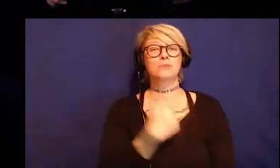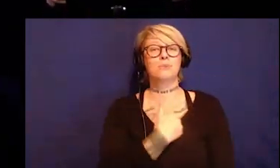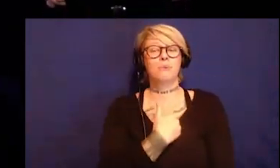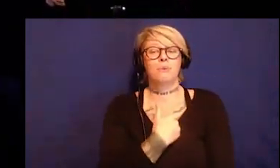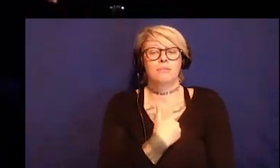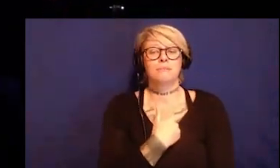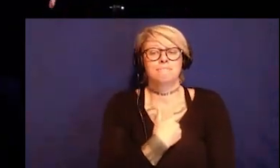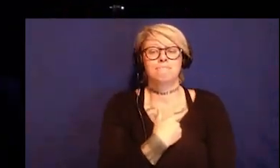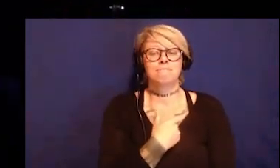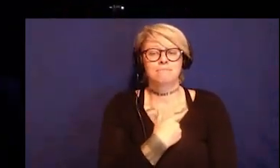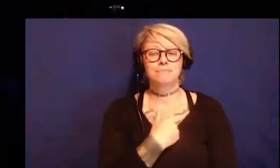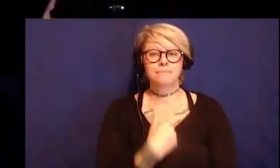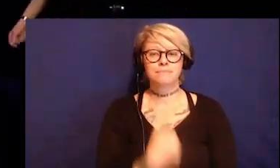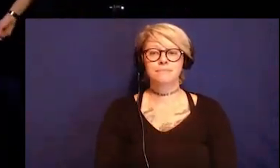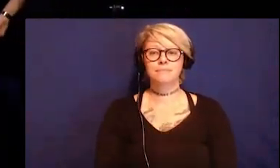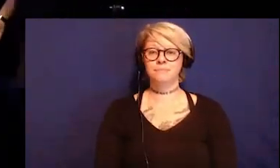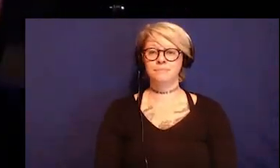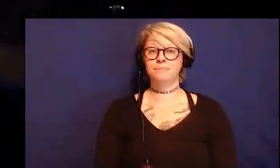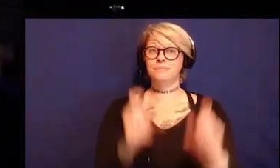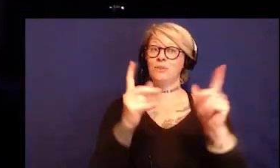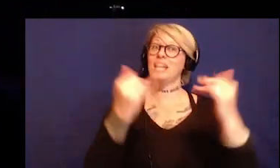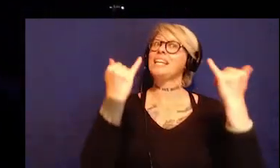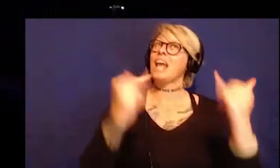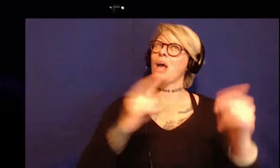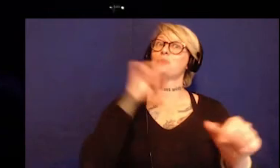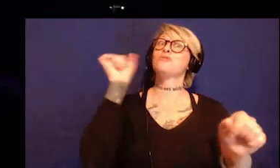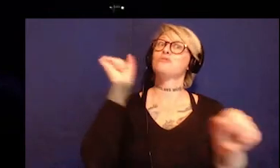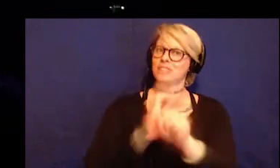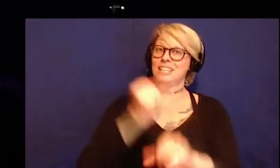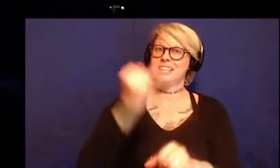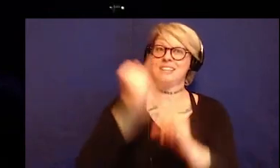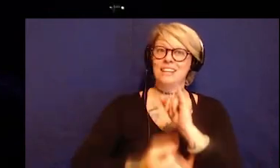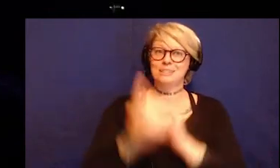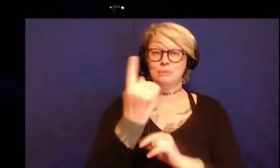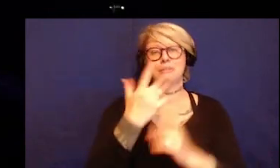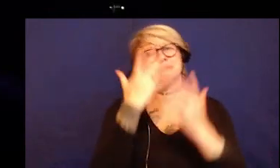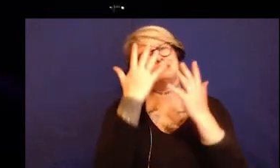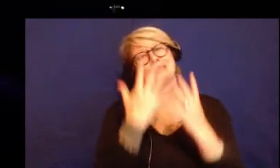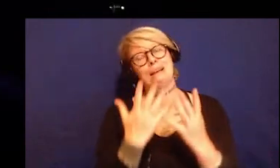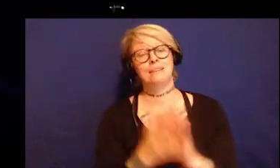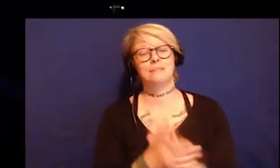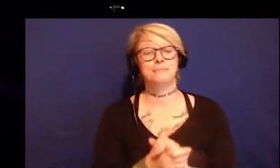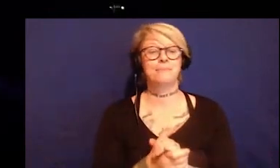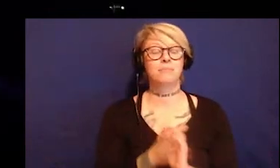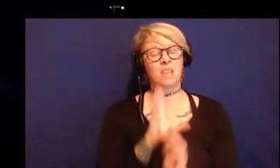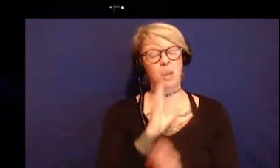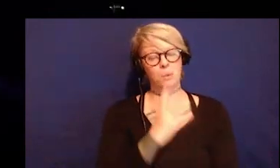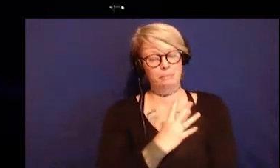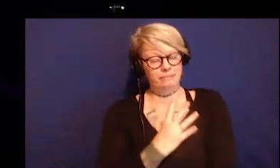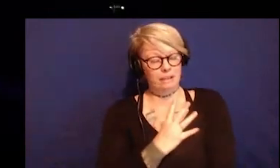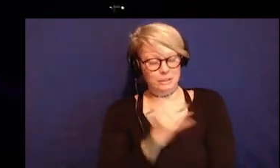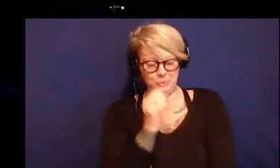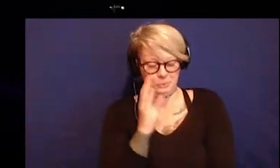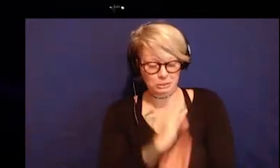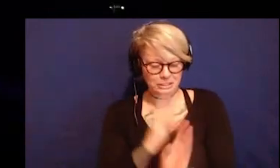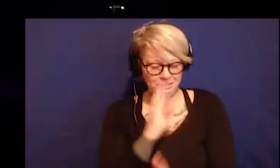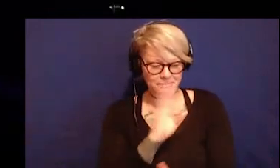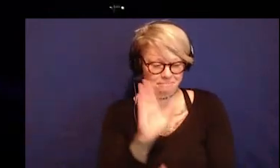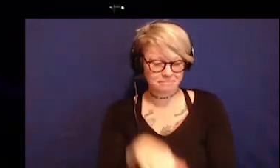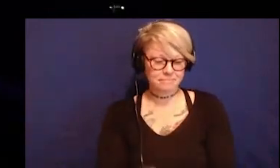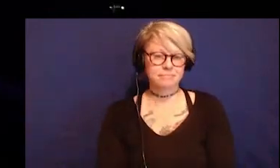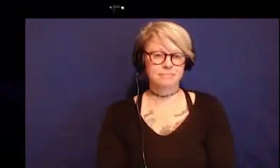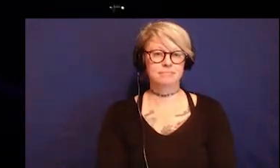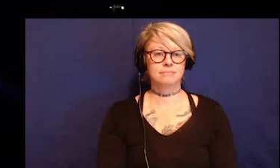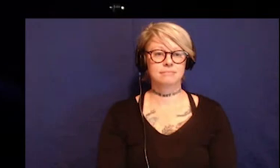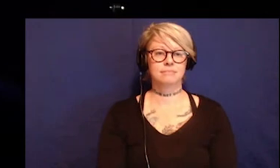Okay. Now it's the last one. Actually, I'm sad. I'll be okay. Don't worry. So